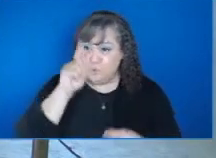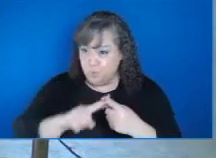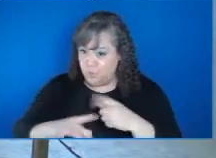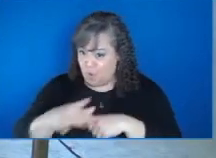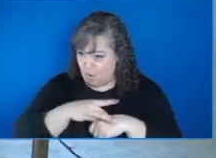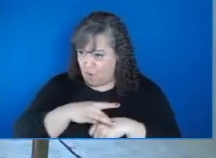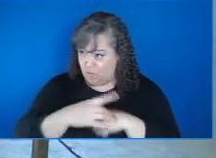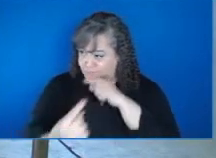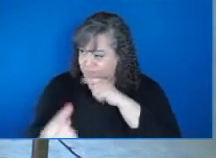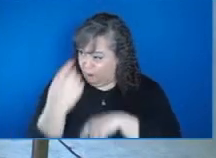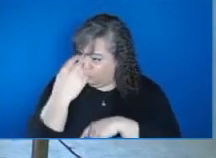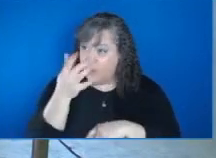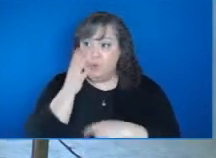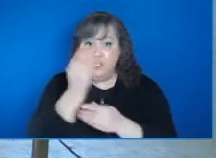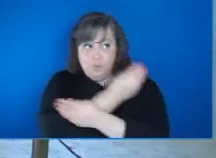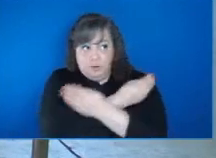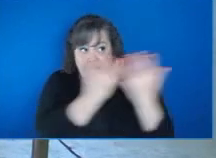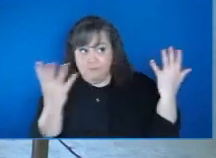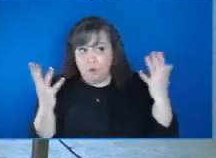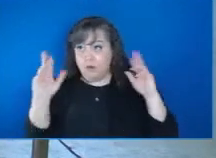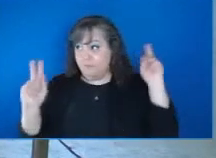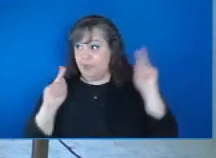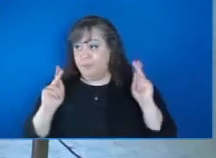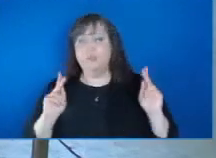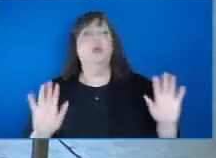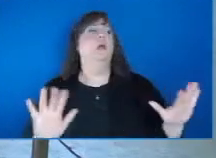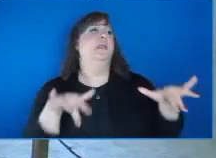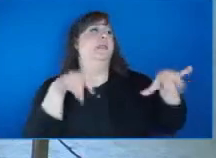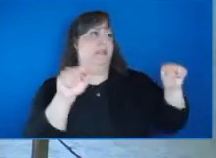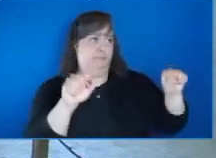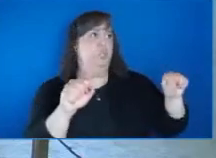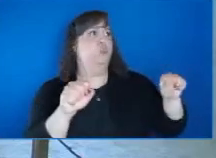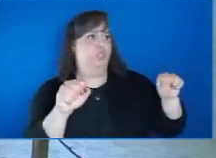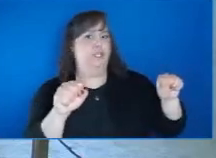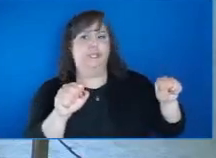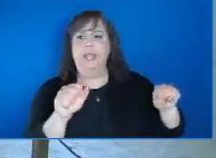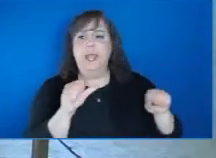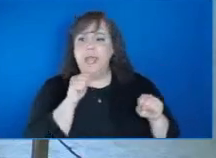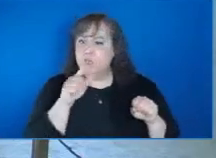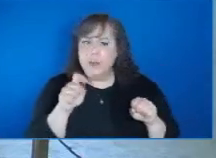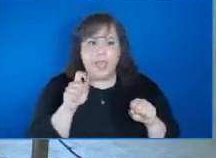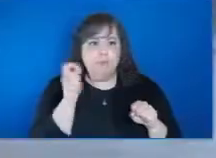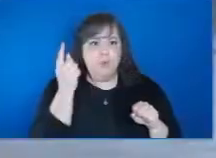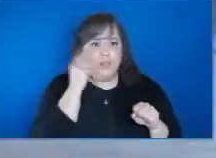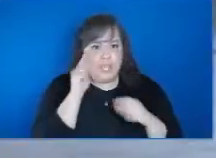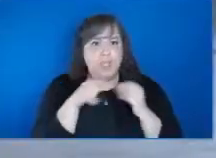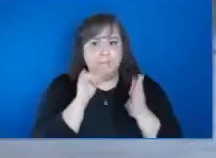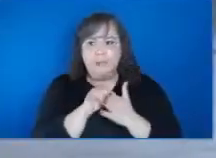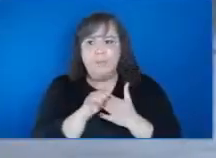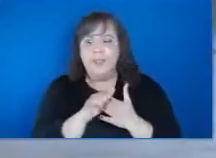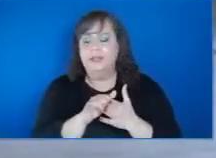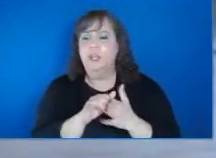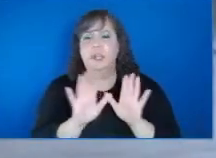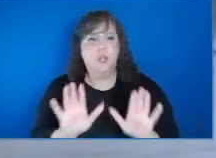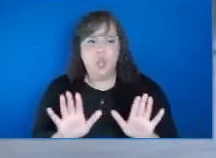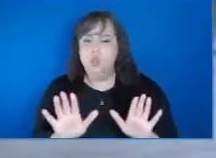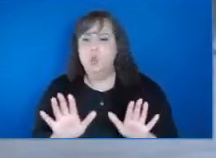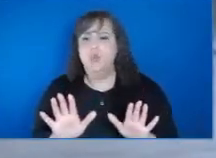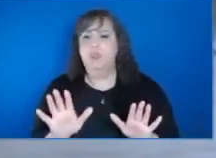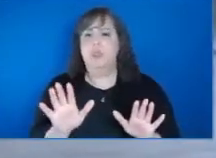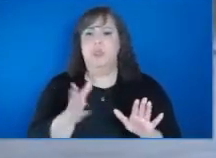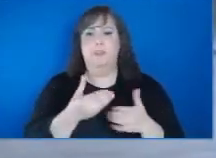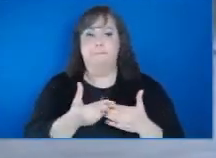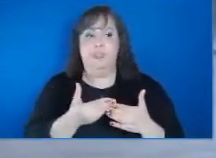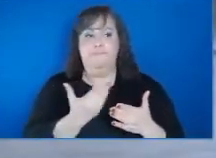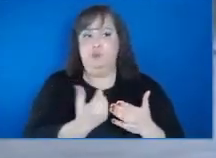inform the public? Absolutely. Also, I don't even have to think about that one. We have, before you get to the rest of the